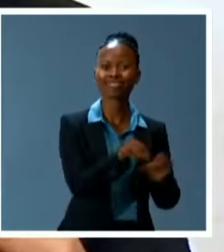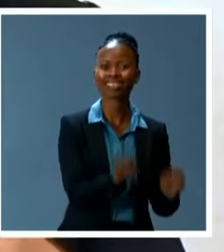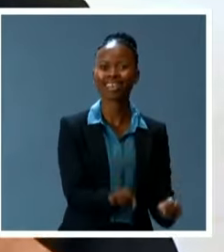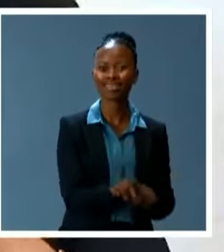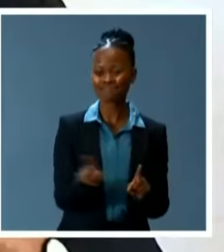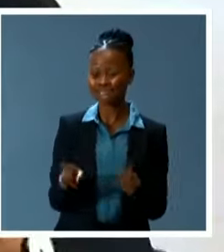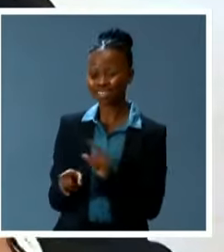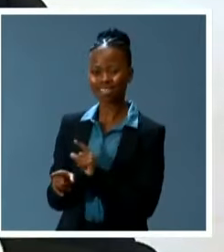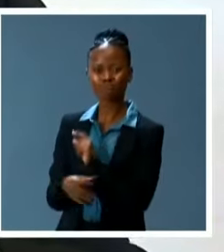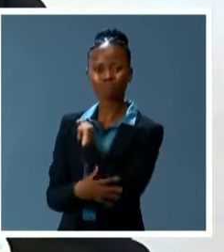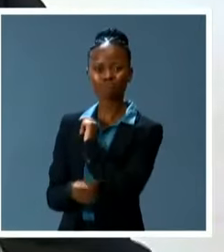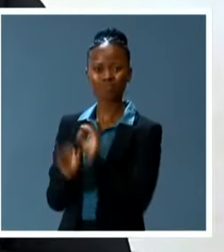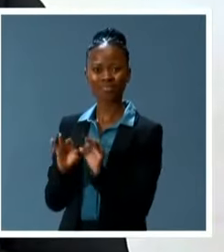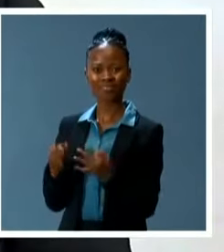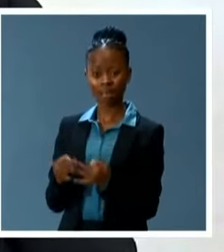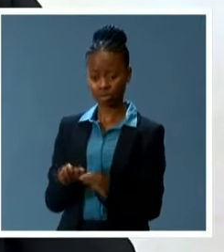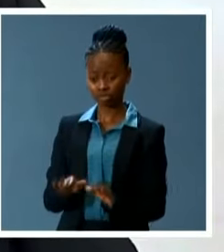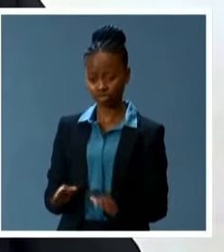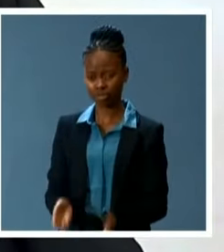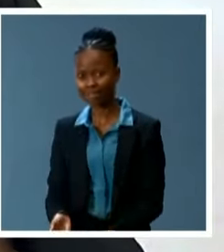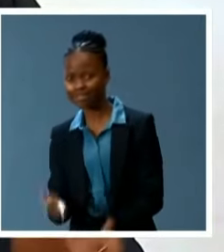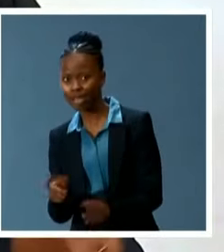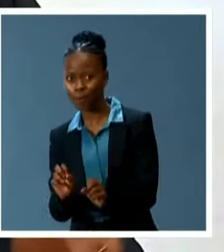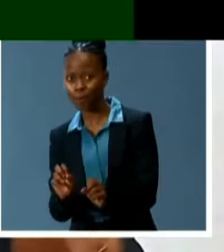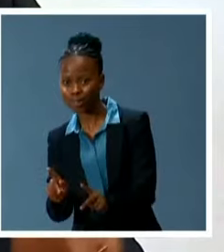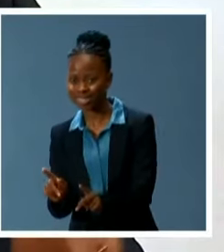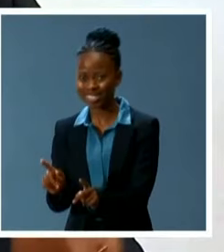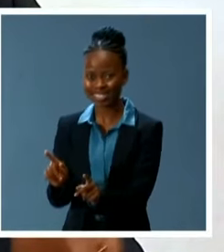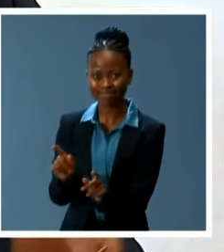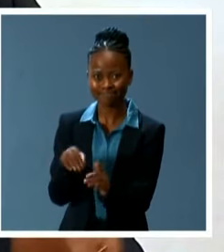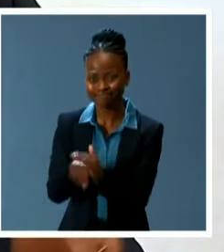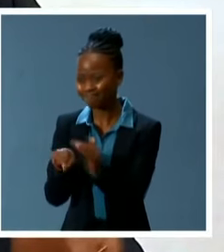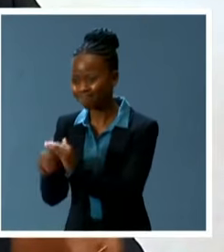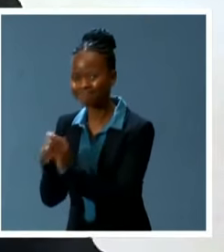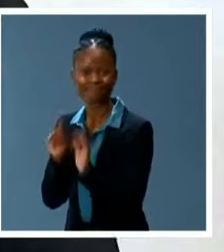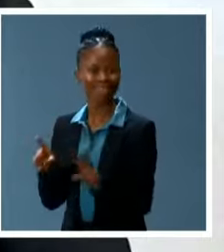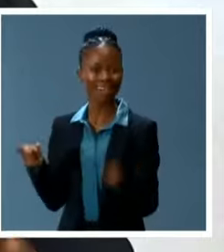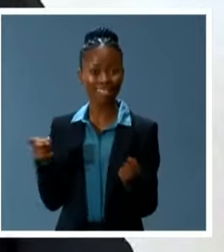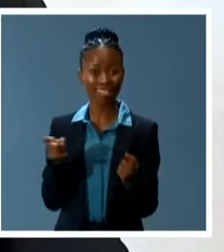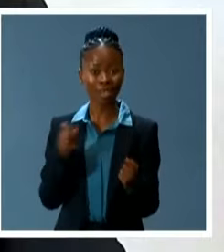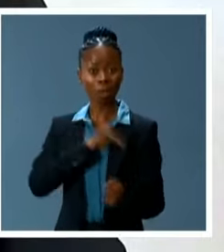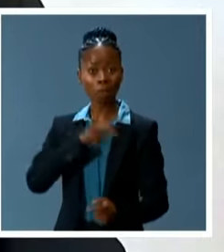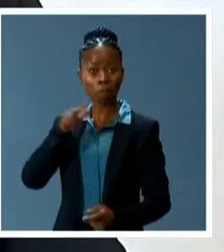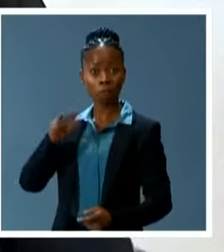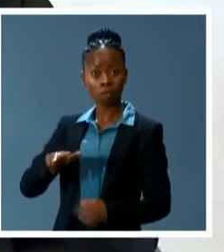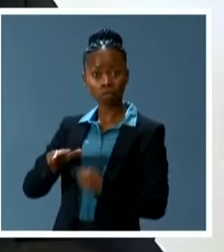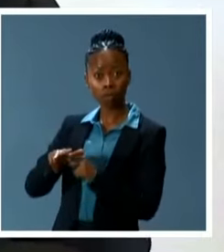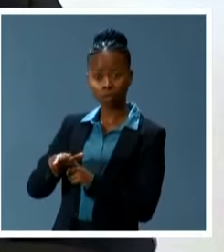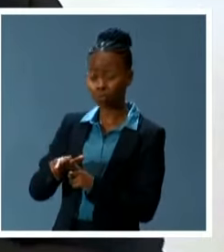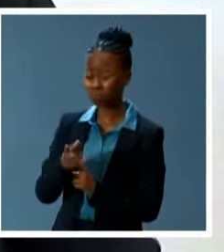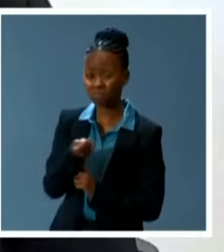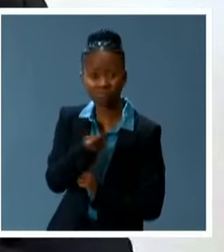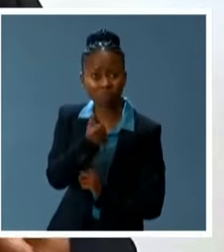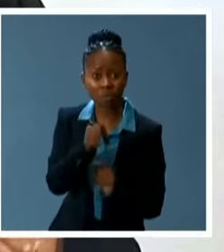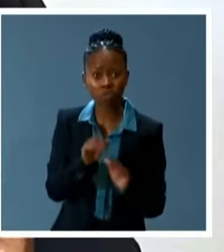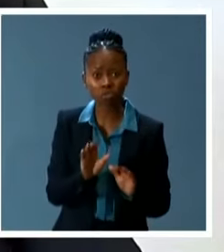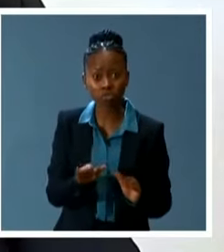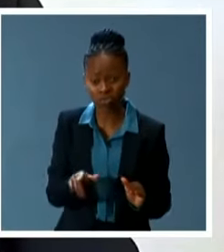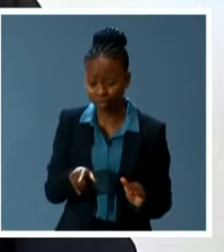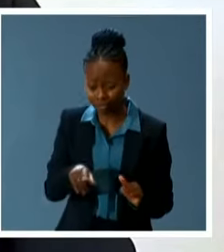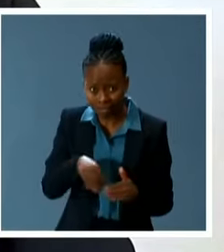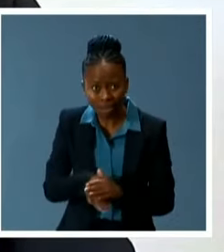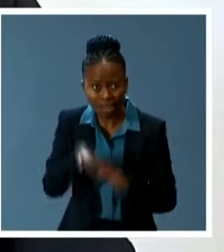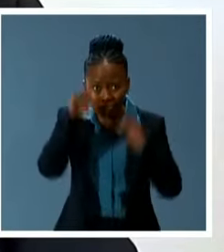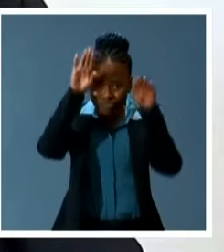it. We managed in Portugal, when I was in government, to move from 20% to 80% of coverage in preschool of education. I hope that today it will be